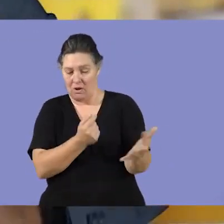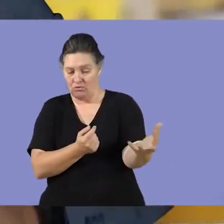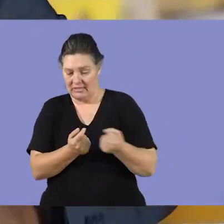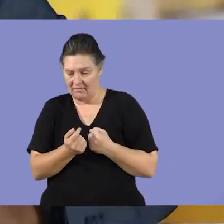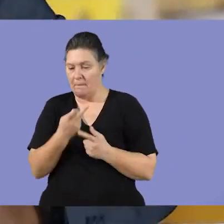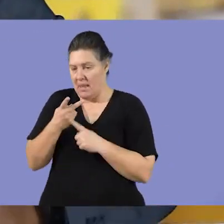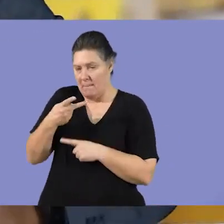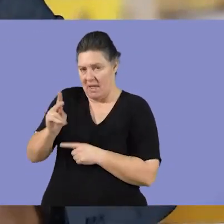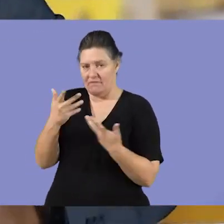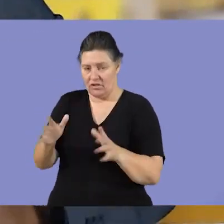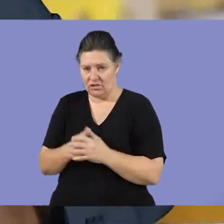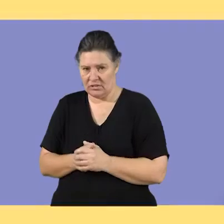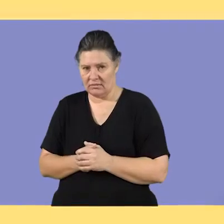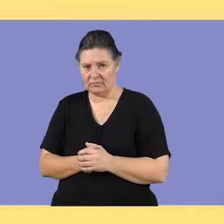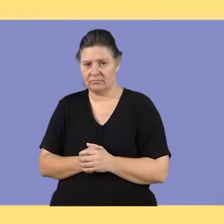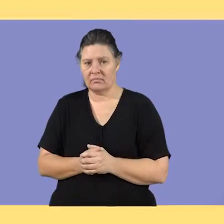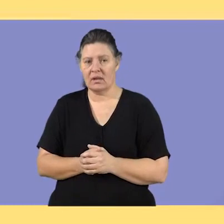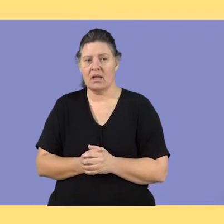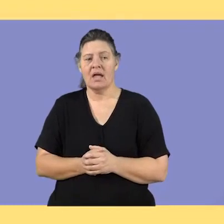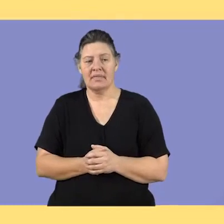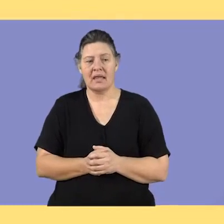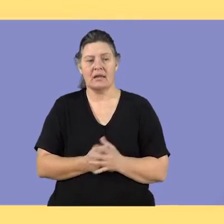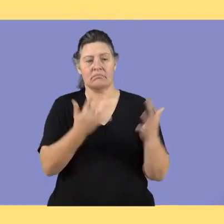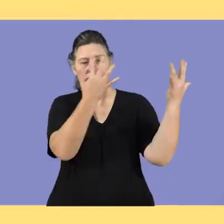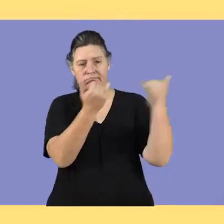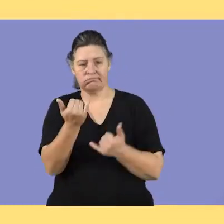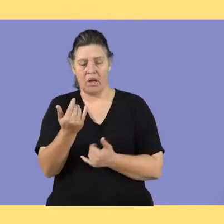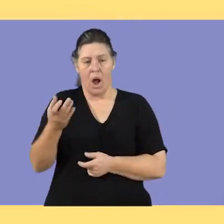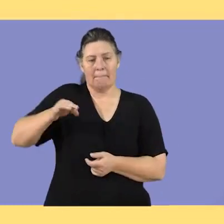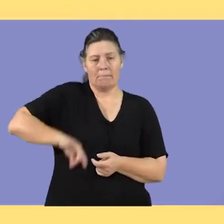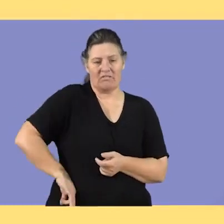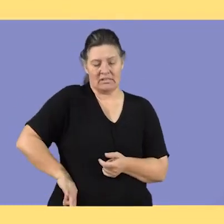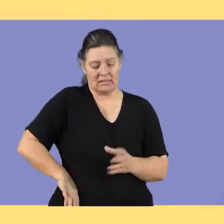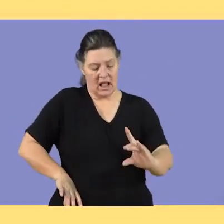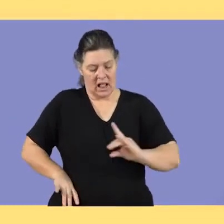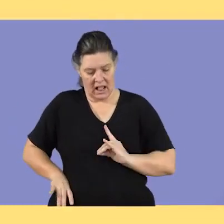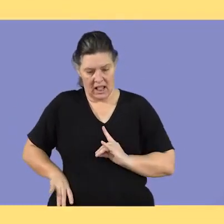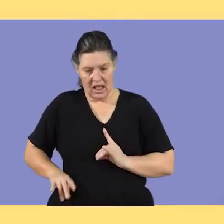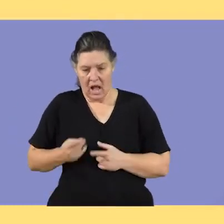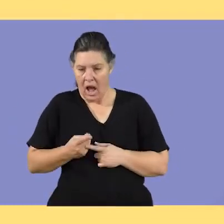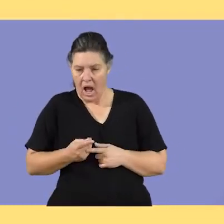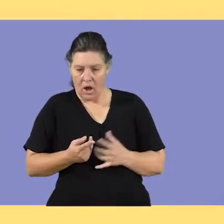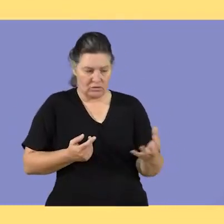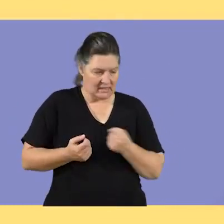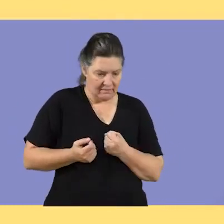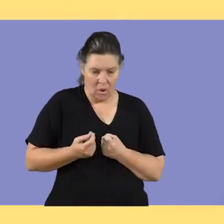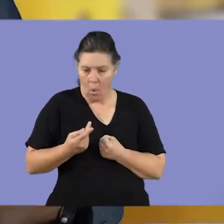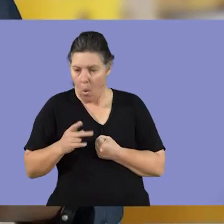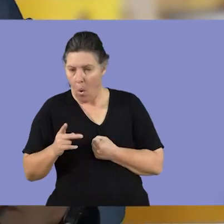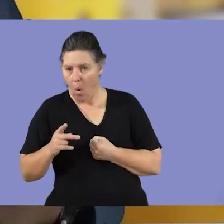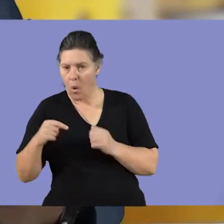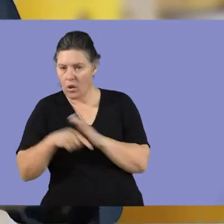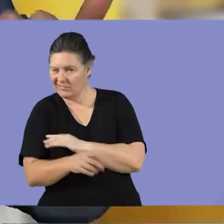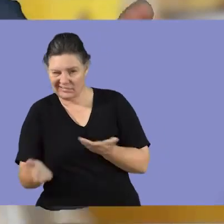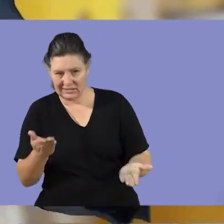and money paid. The calculation of cash at the end by mixing up money received and money paid. In most cases, if you're not